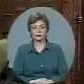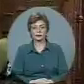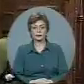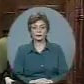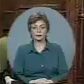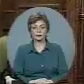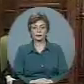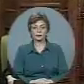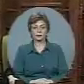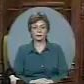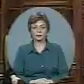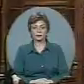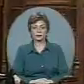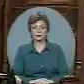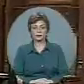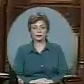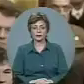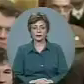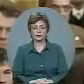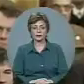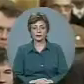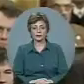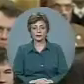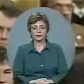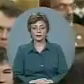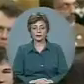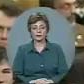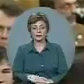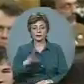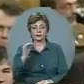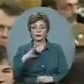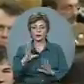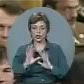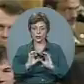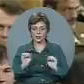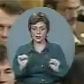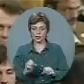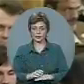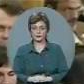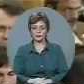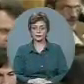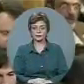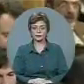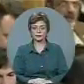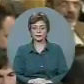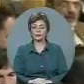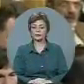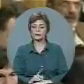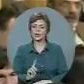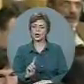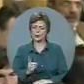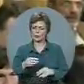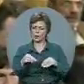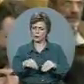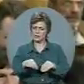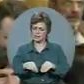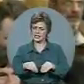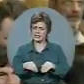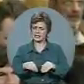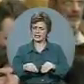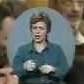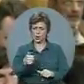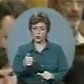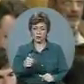Mr. Speaker, this Prime Minister has a long history of trying to undermine the credibility of the Charter of